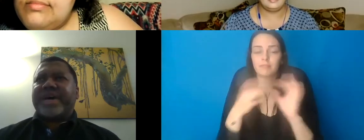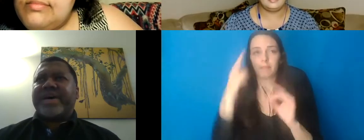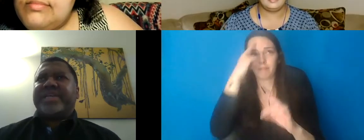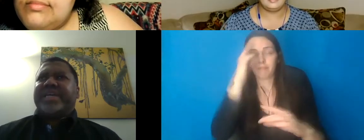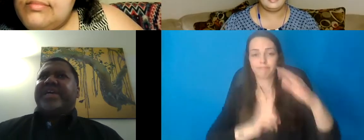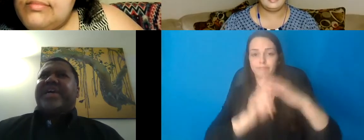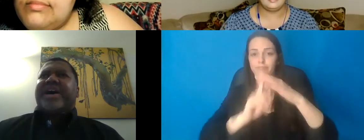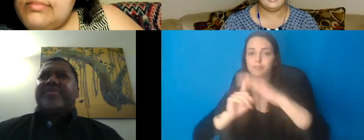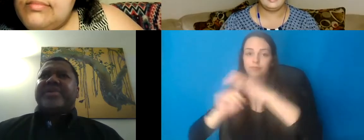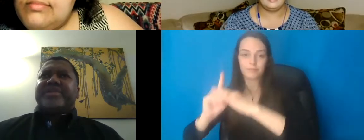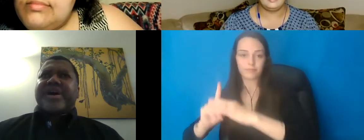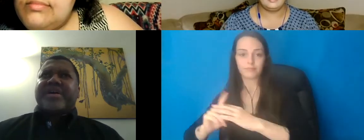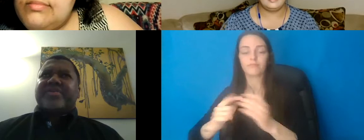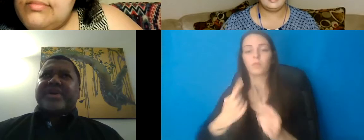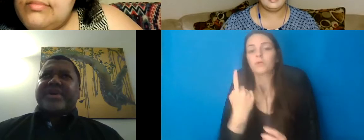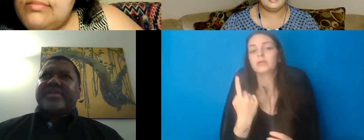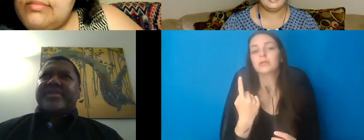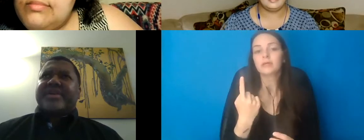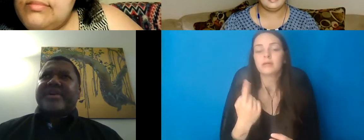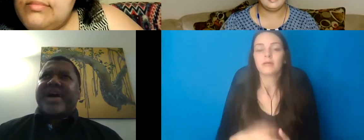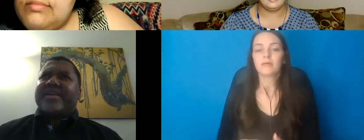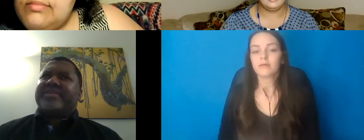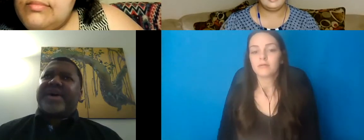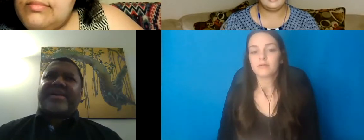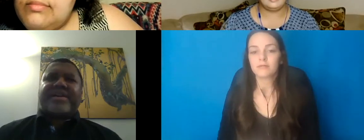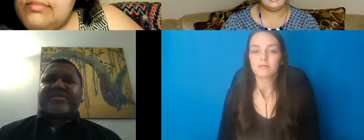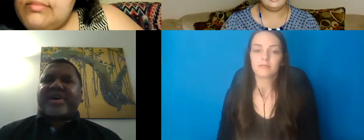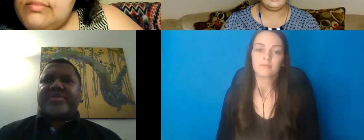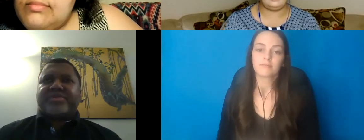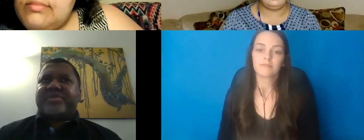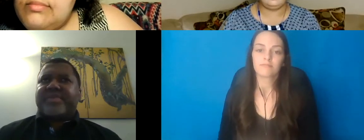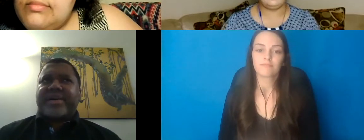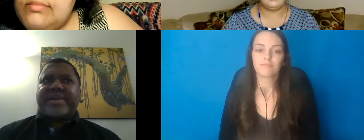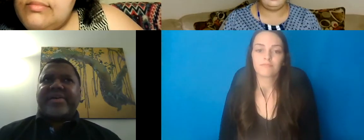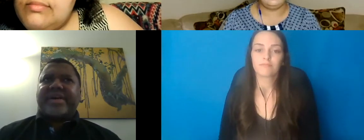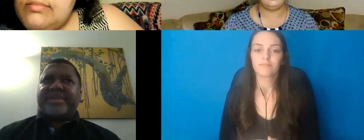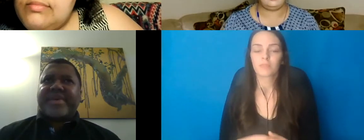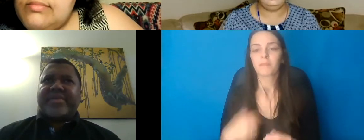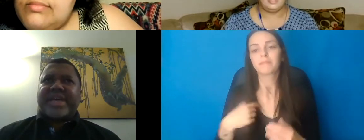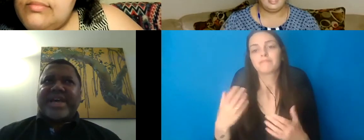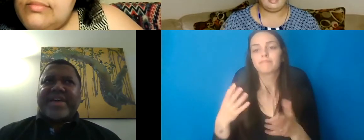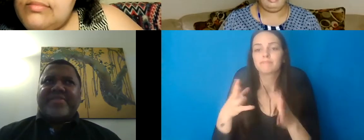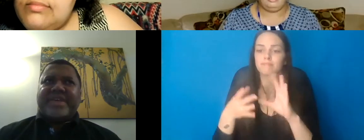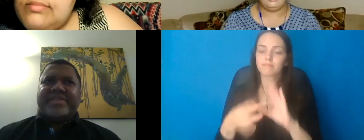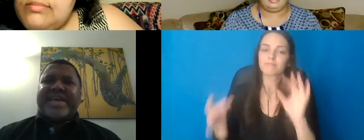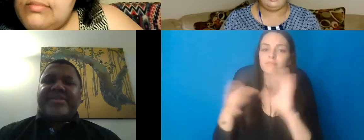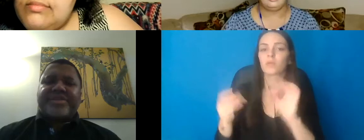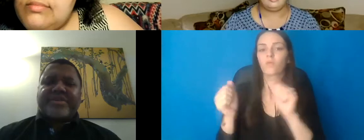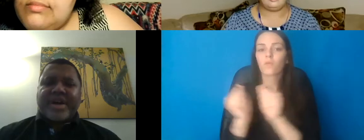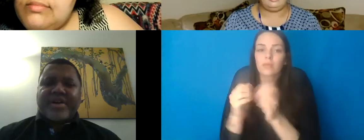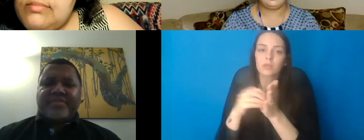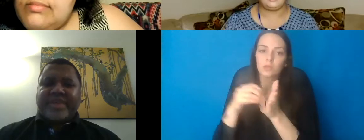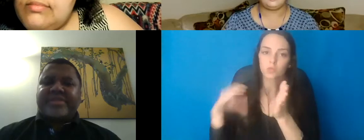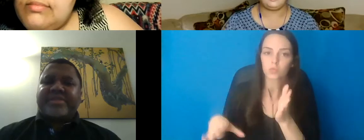them that I really talk with colleagues about, and I also talk with students about it, Dalhousie, about the